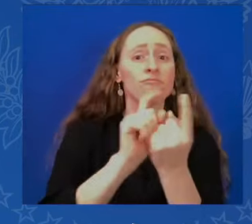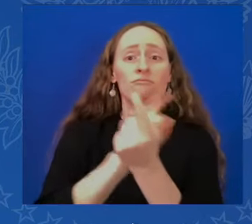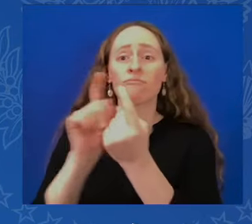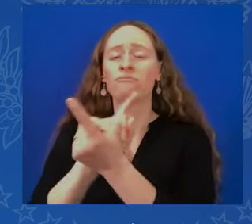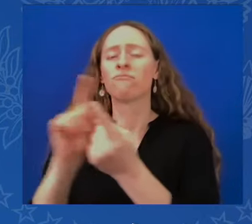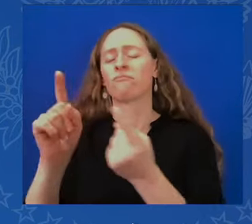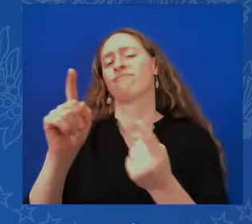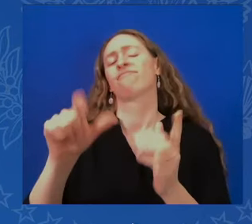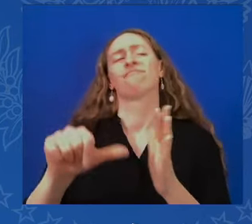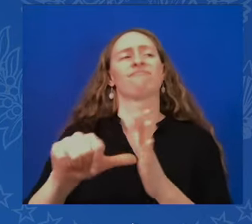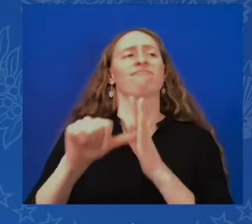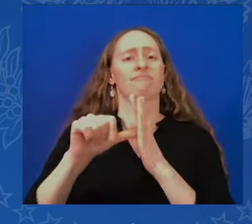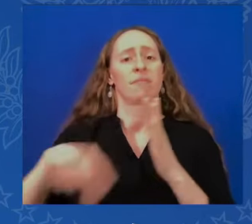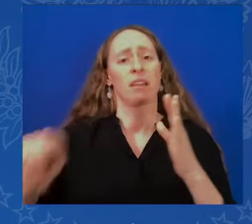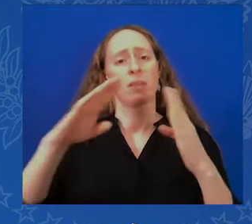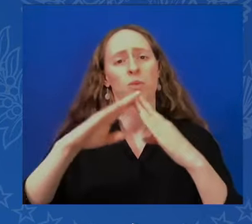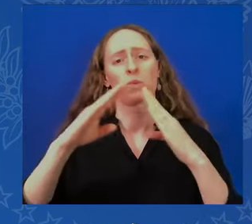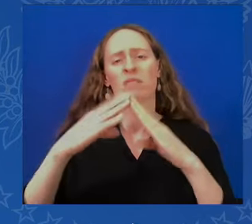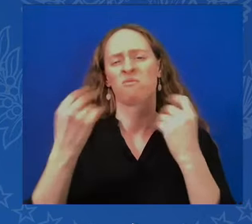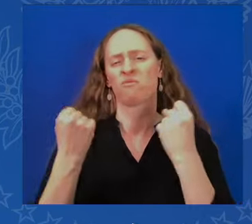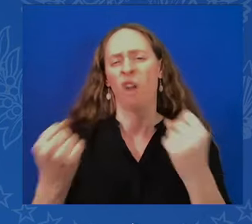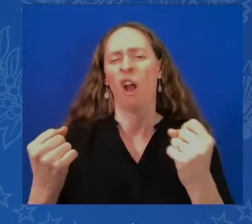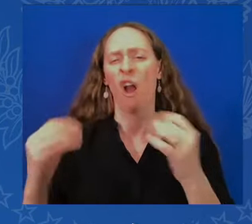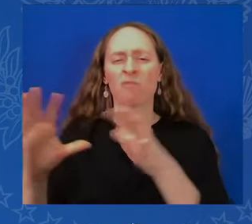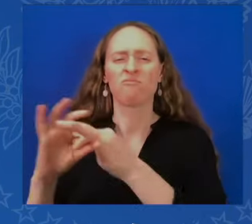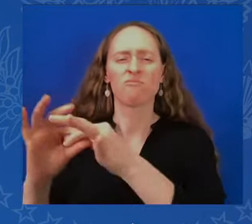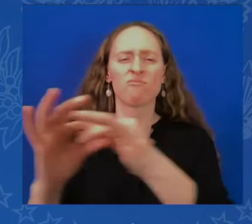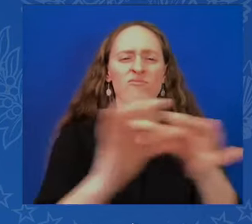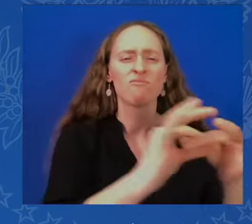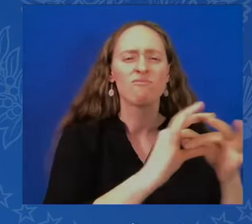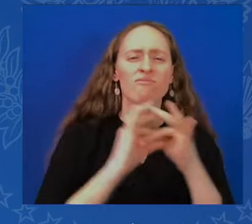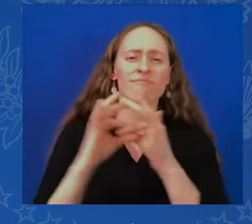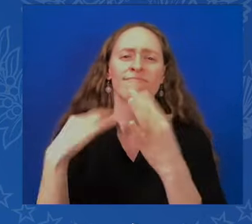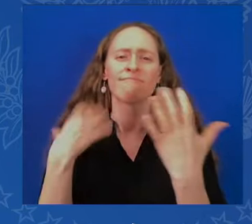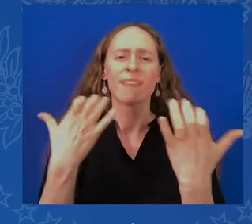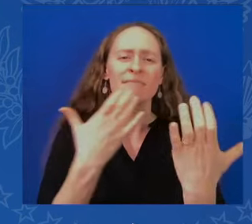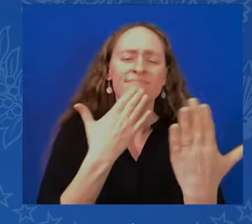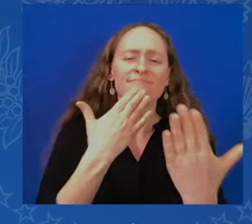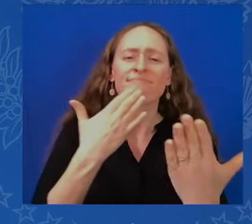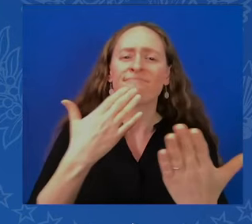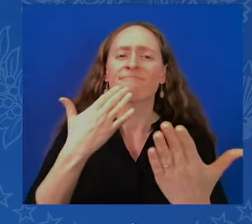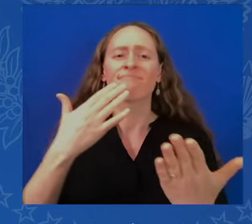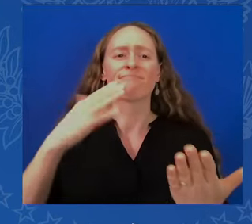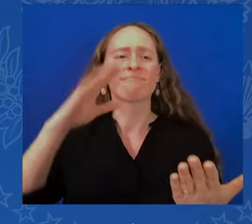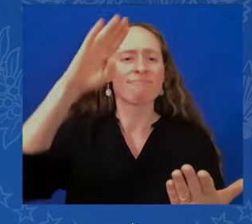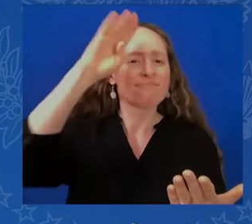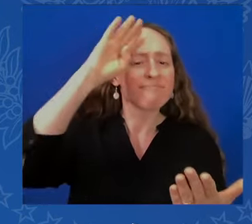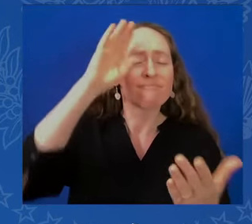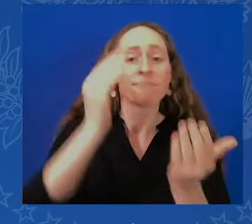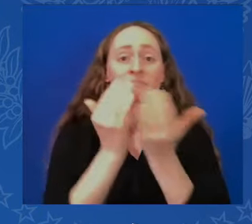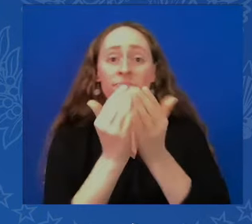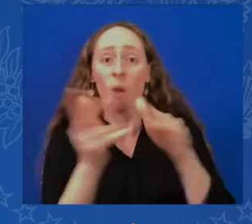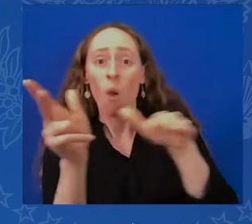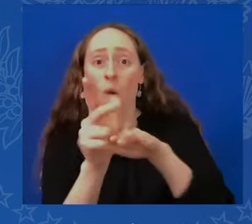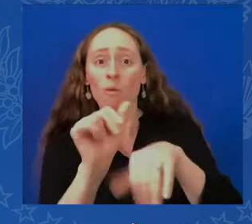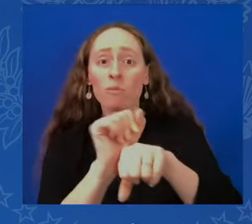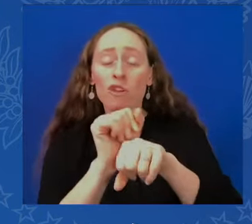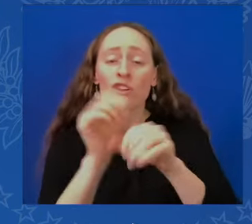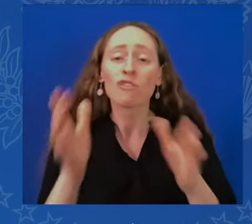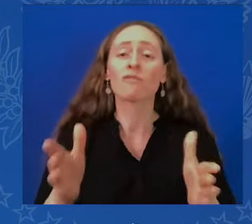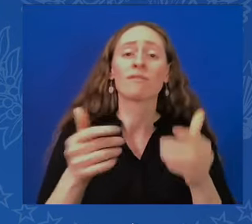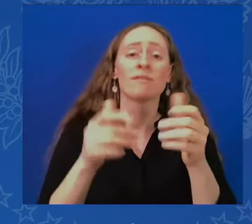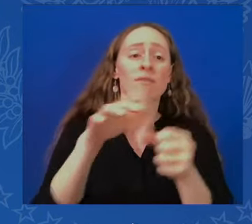workers, state and local officials, who sprang into action before dawn, who've been here ever since. And we did talk, I think it